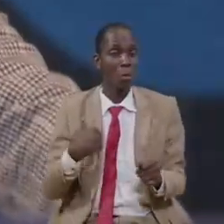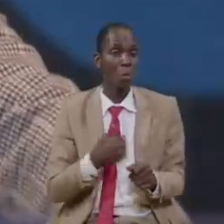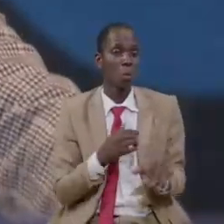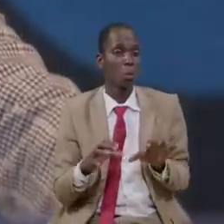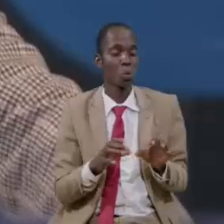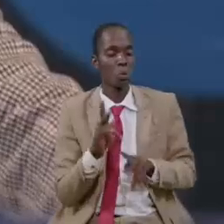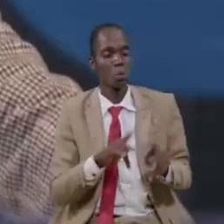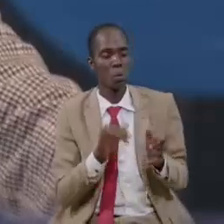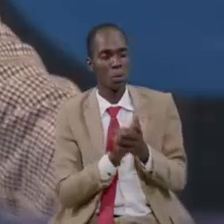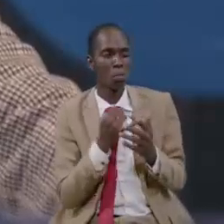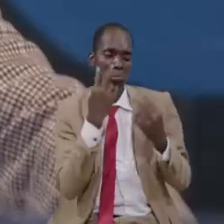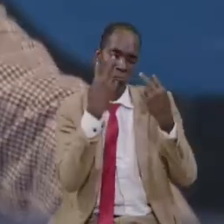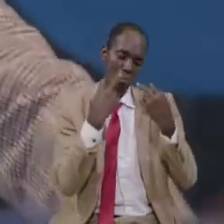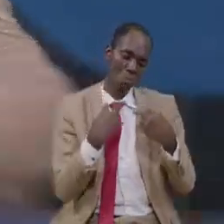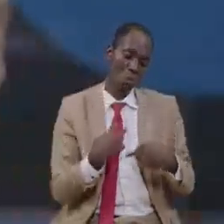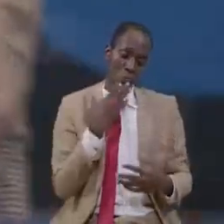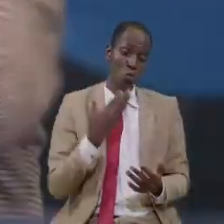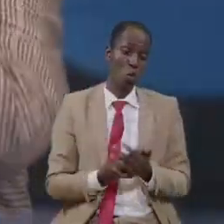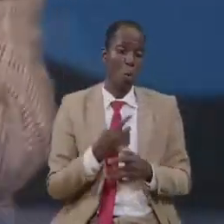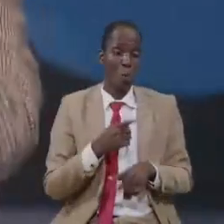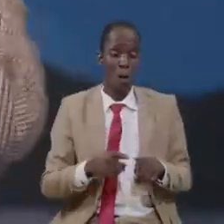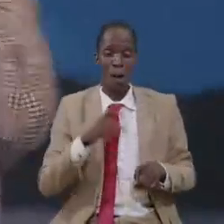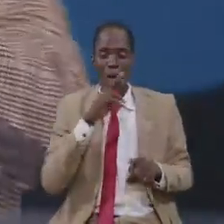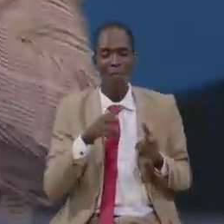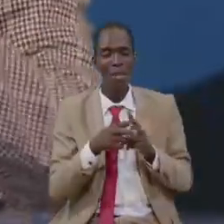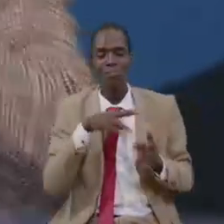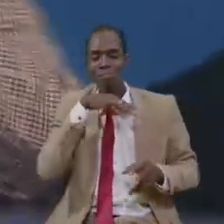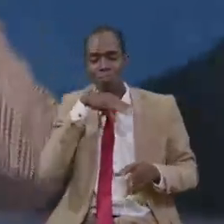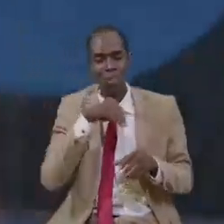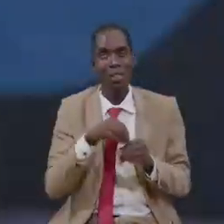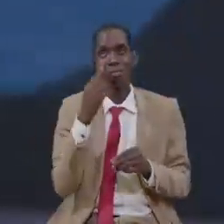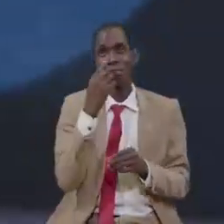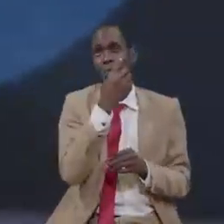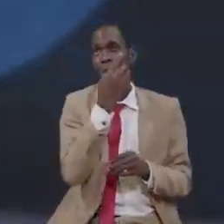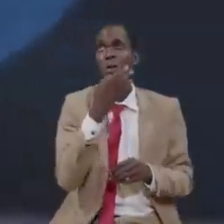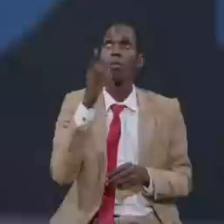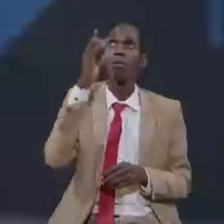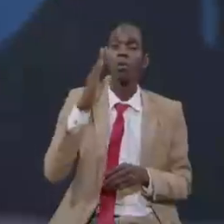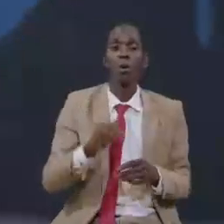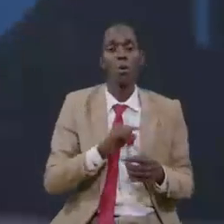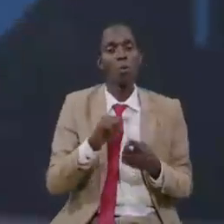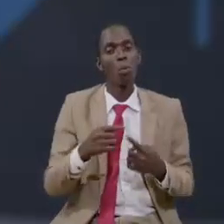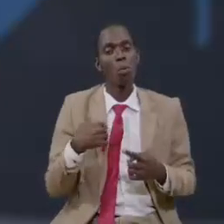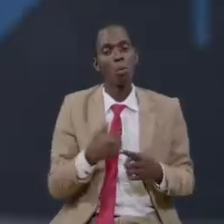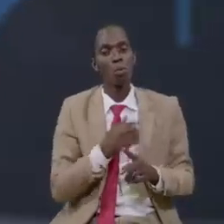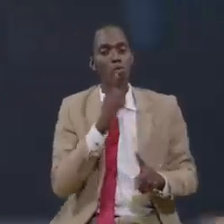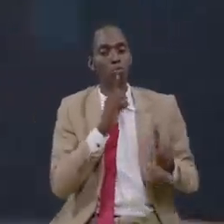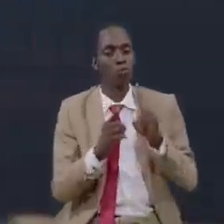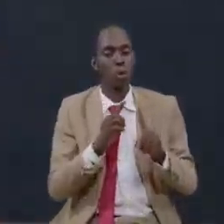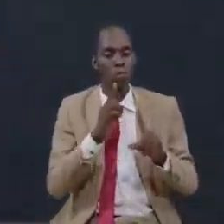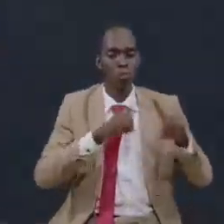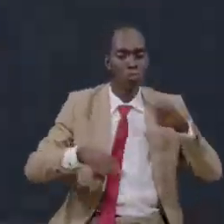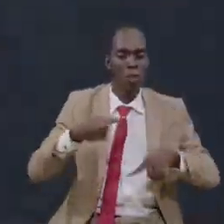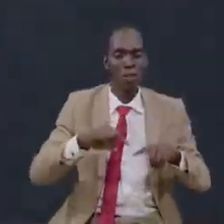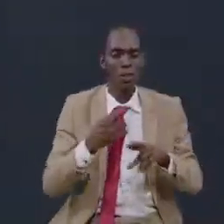are filthy rats in the sight of the Lord. And when we talk about redemption, the redemption he